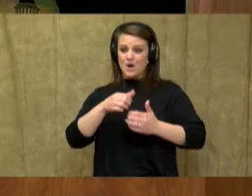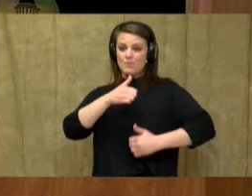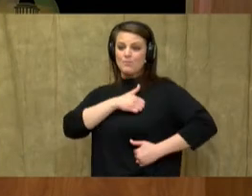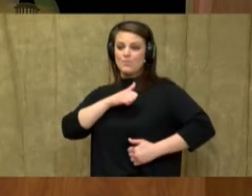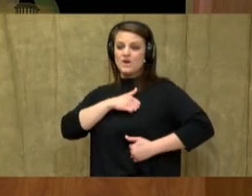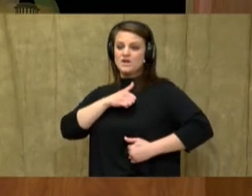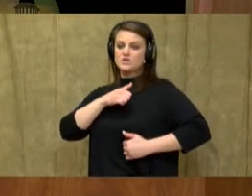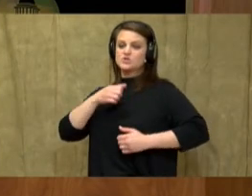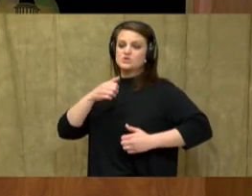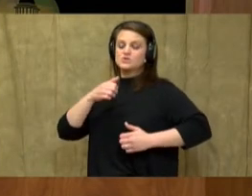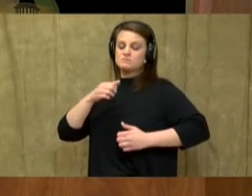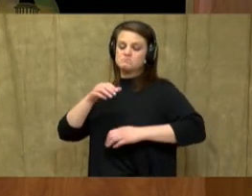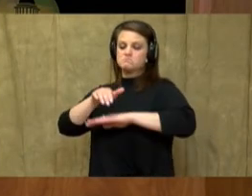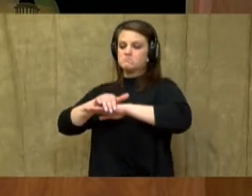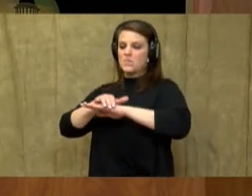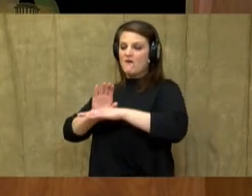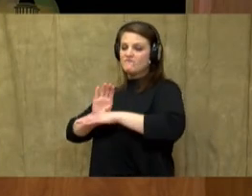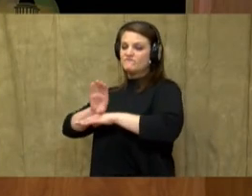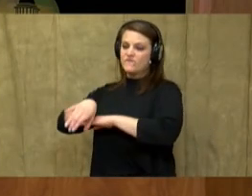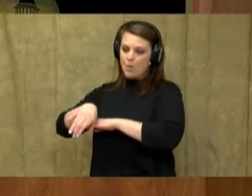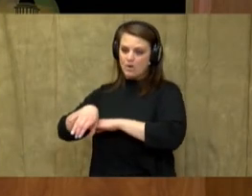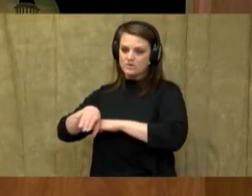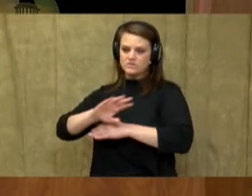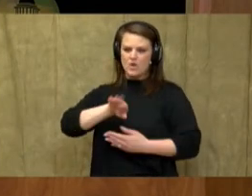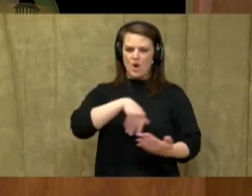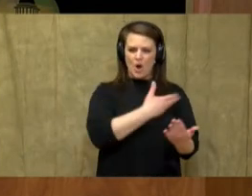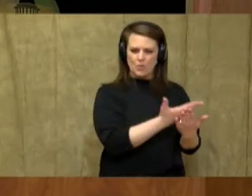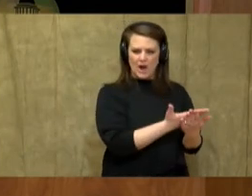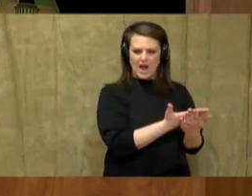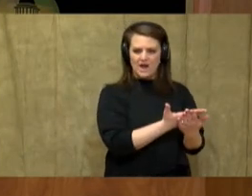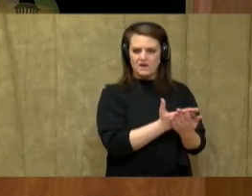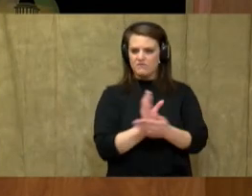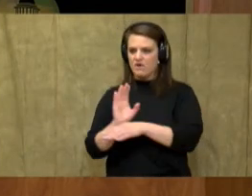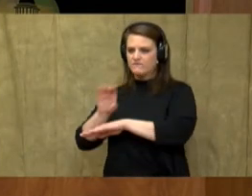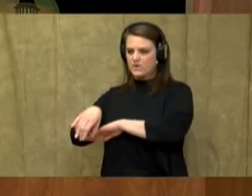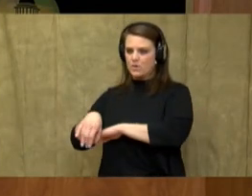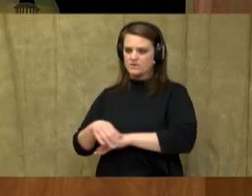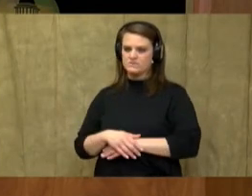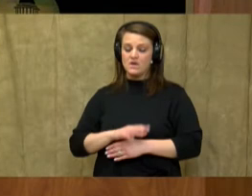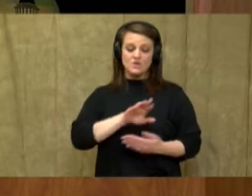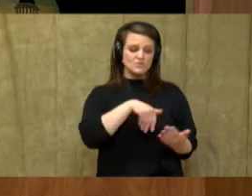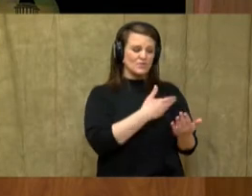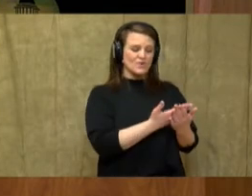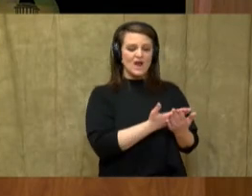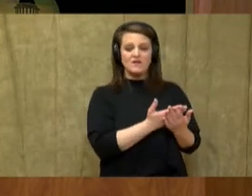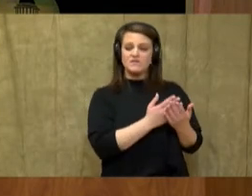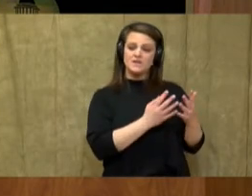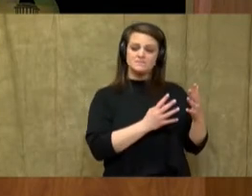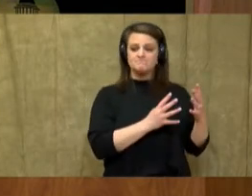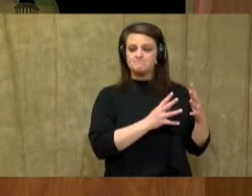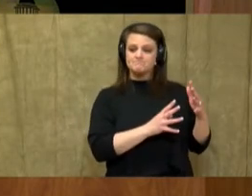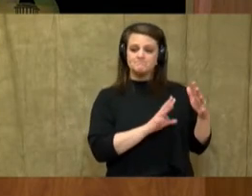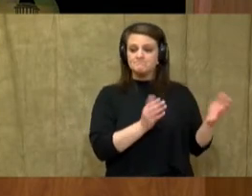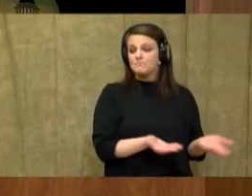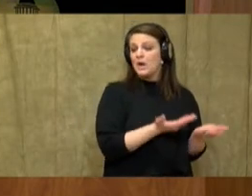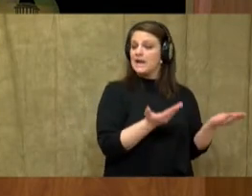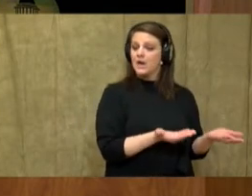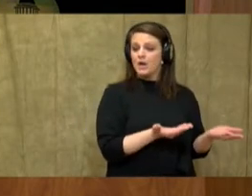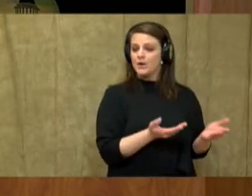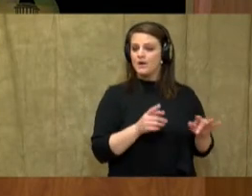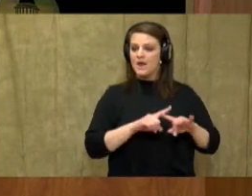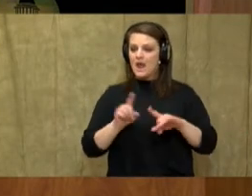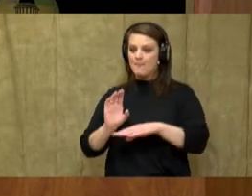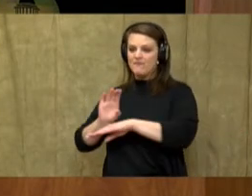were forced. So arriving just sounds like, oh, well, they came. But in the second one, they're